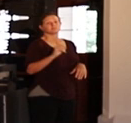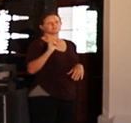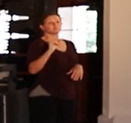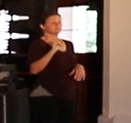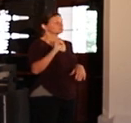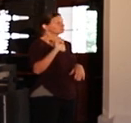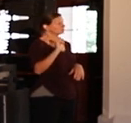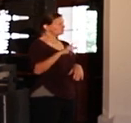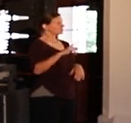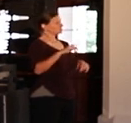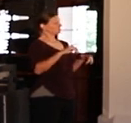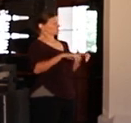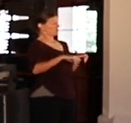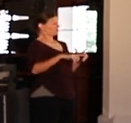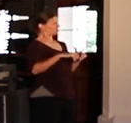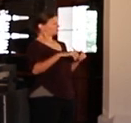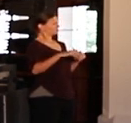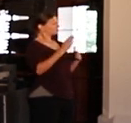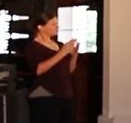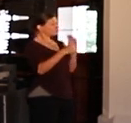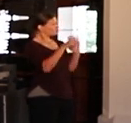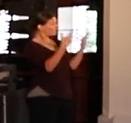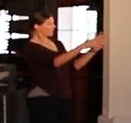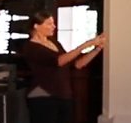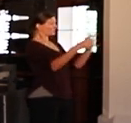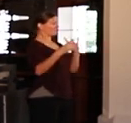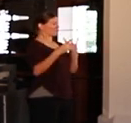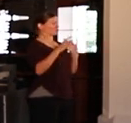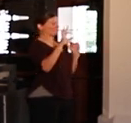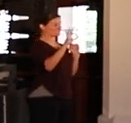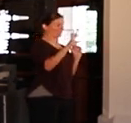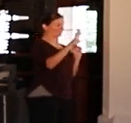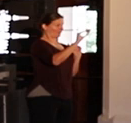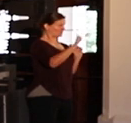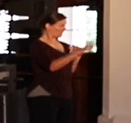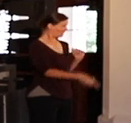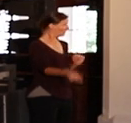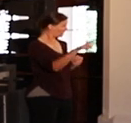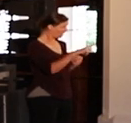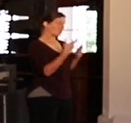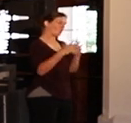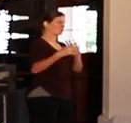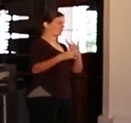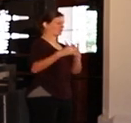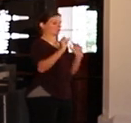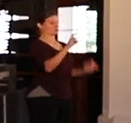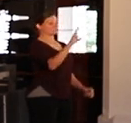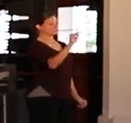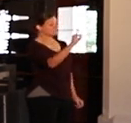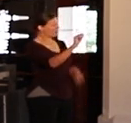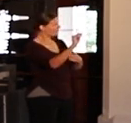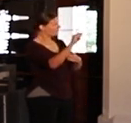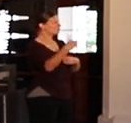In entering the class, many of you had mentioned, 95% of you mentioned that Summit was